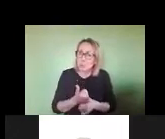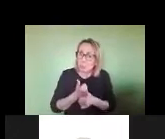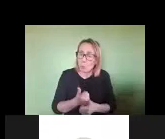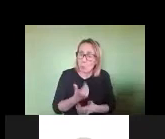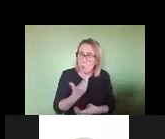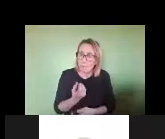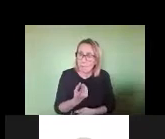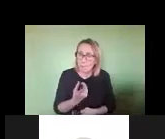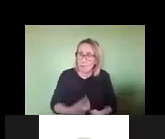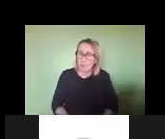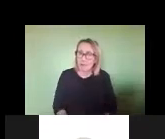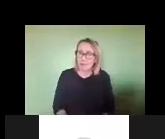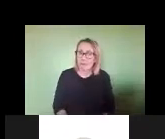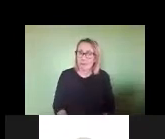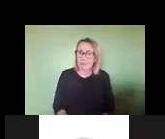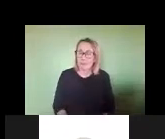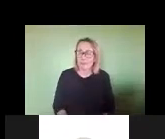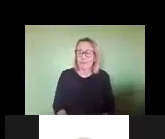was